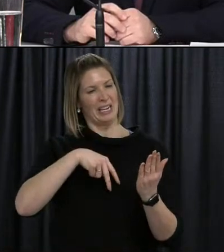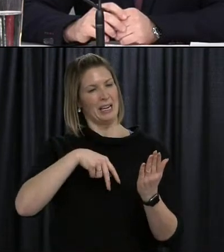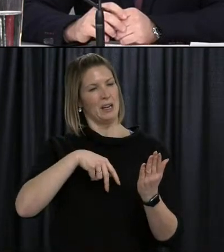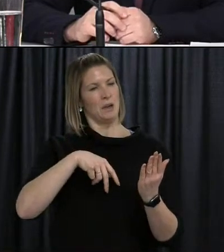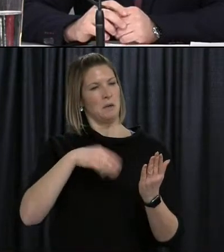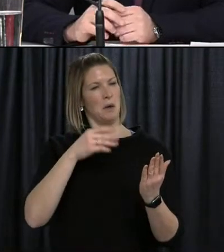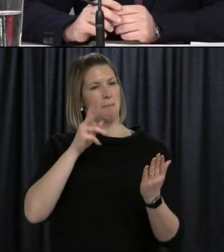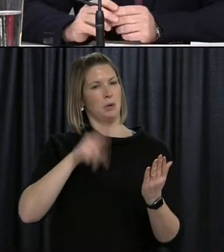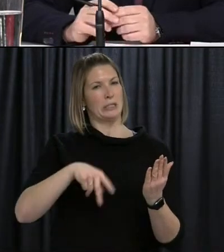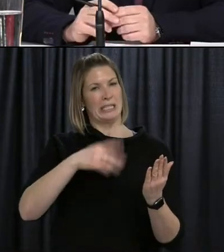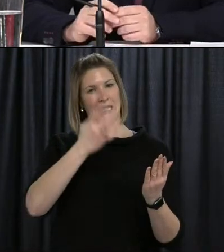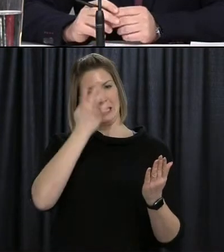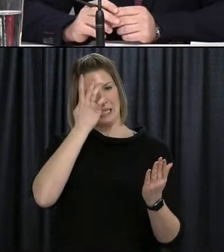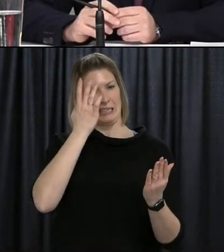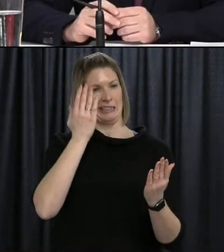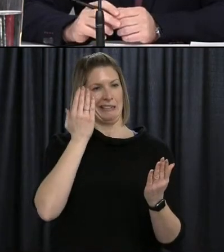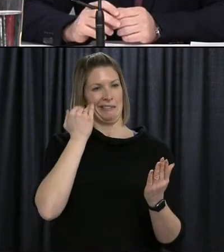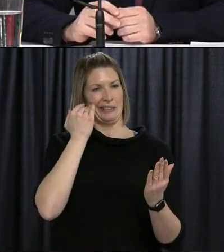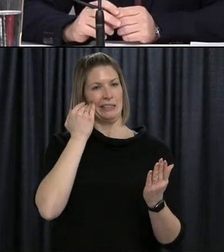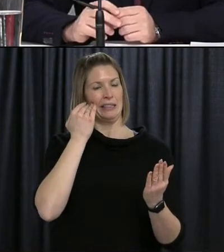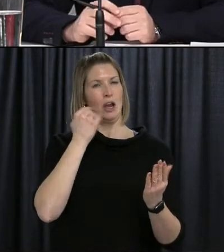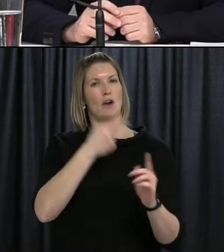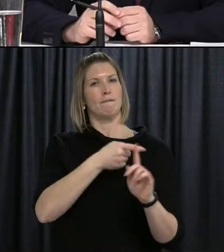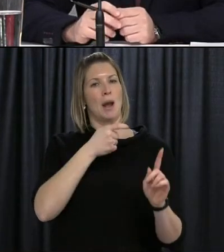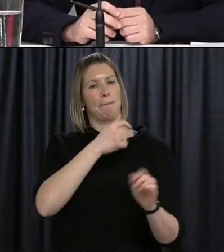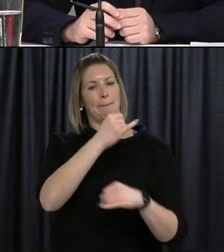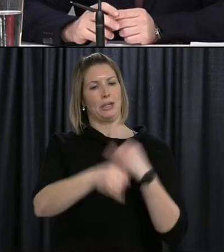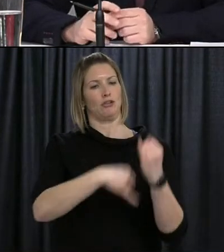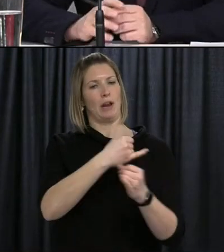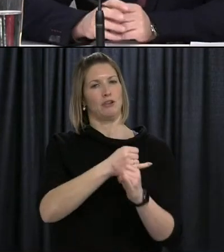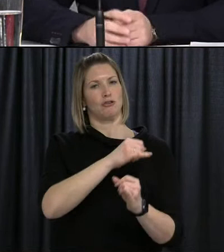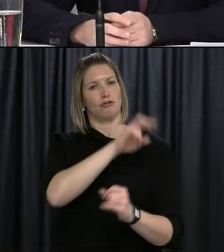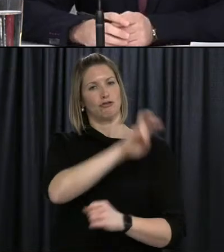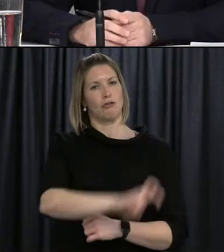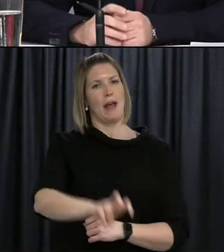travel. I noticed in the past we have given